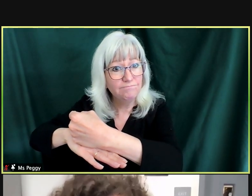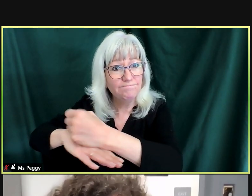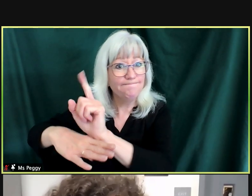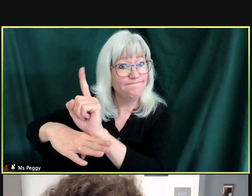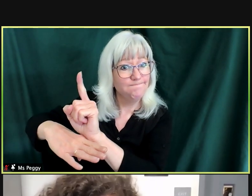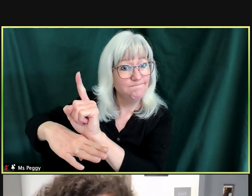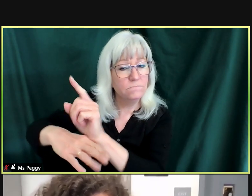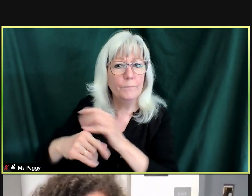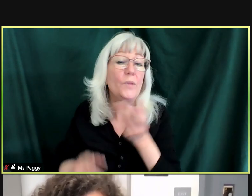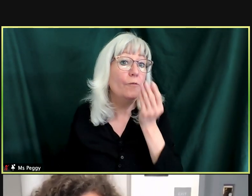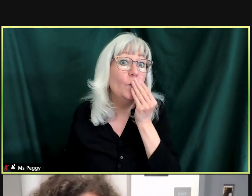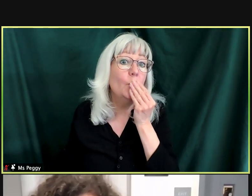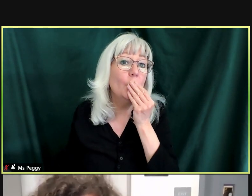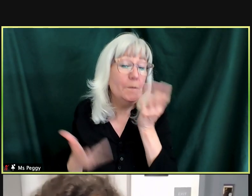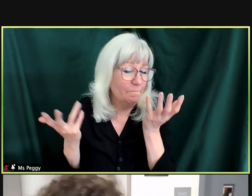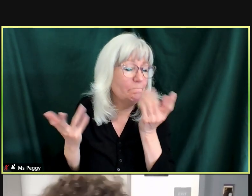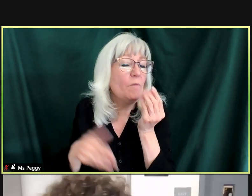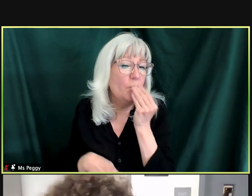Food.